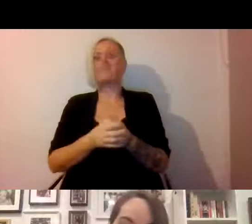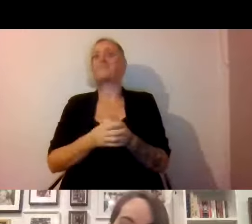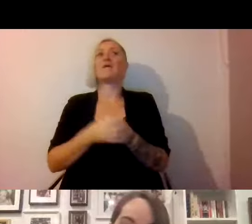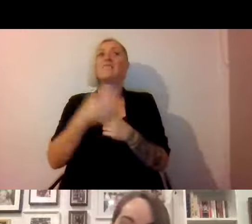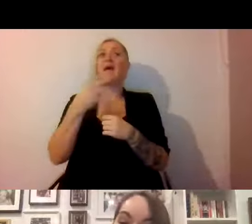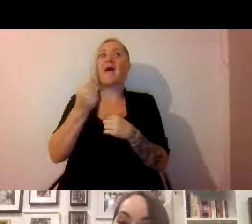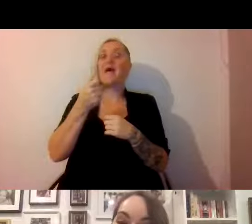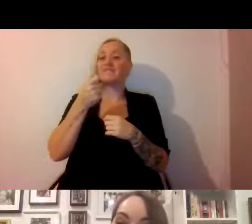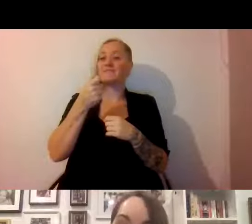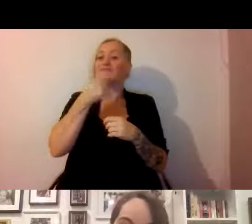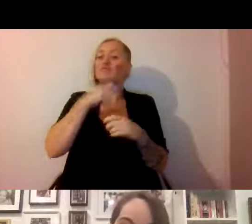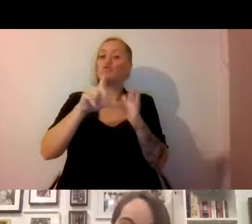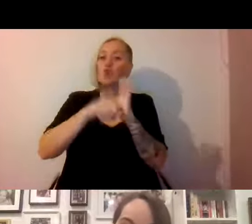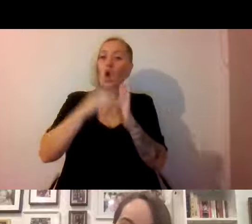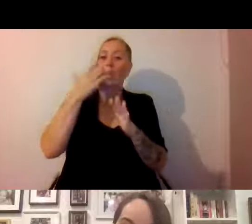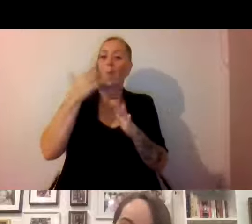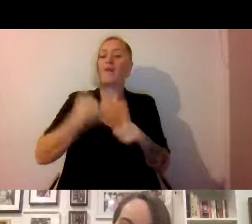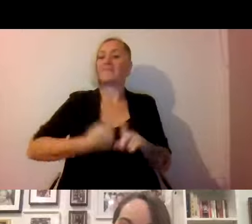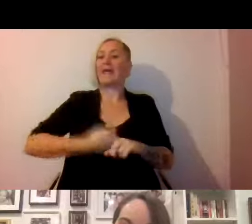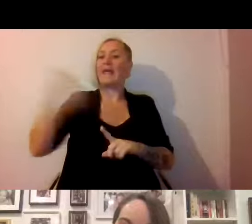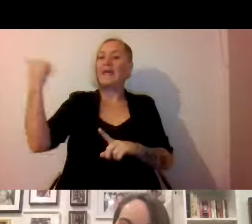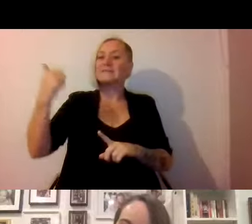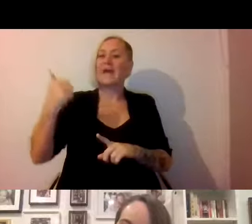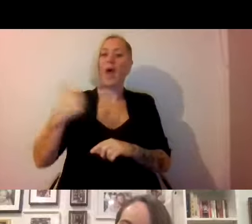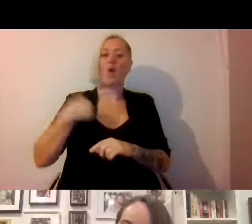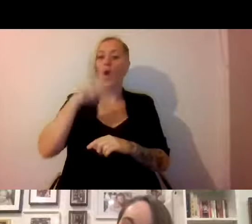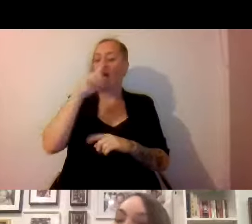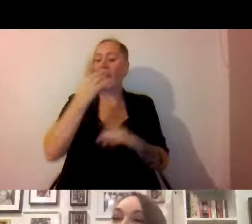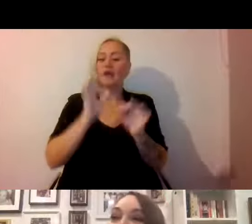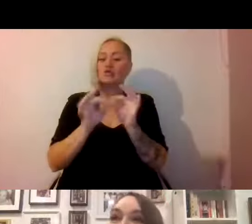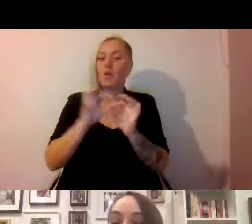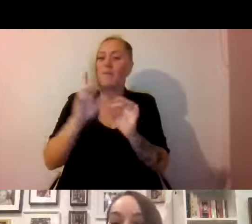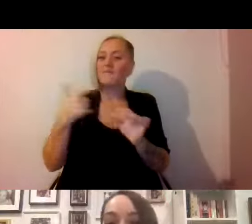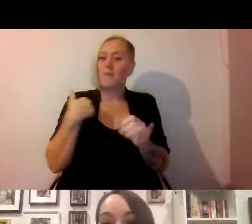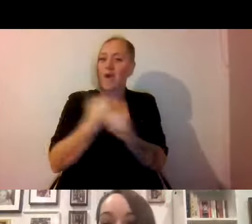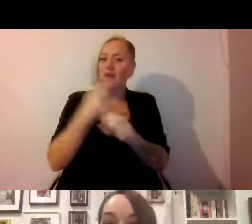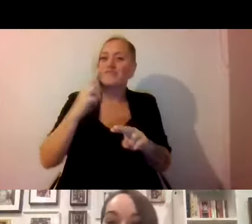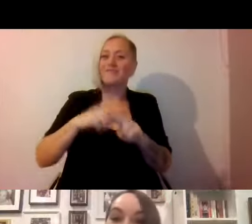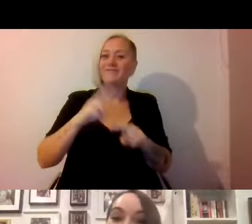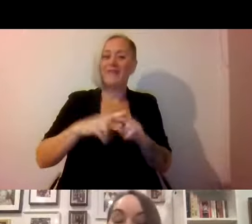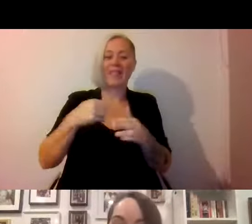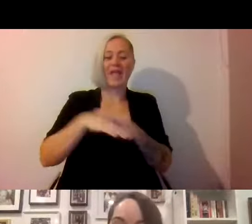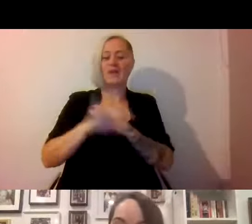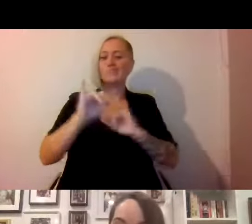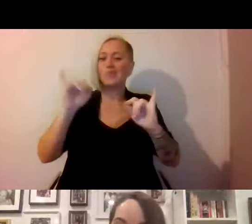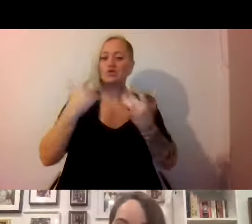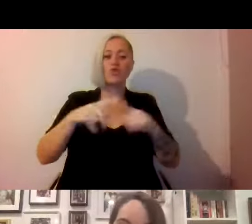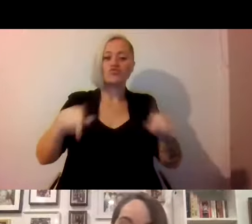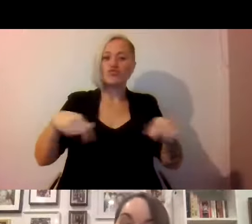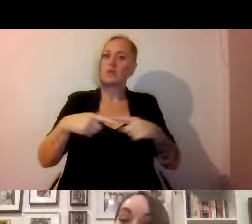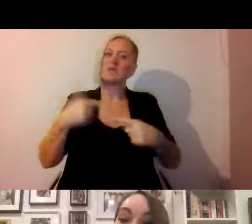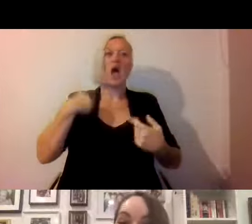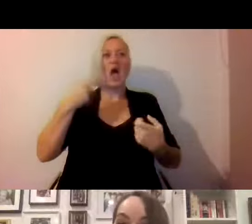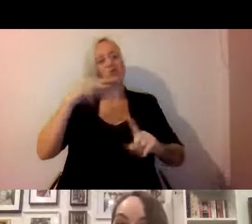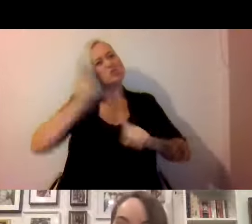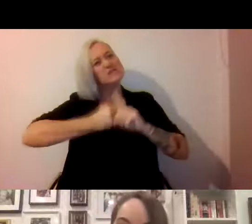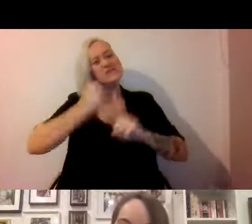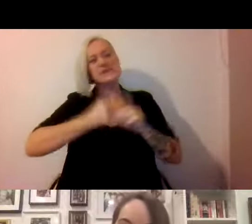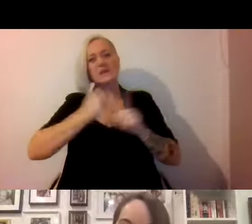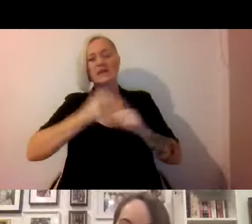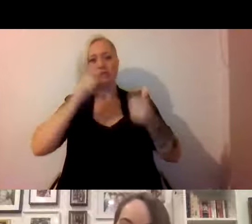into emergency rooms to interpret for my grandfather. And I've had to protest and kick and scream to get doctors to understand just